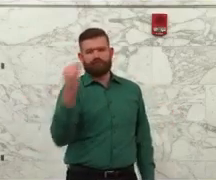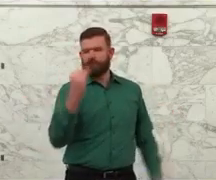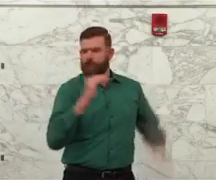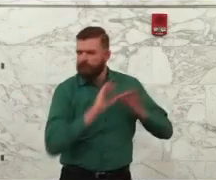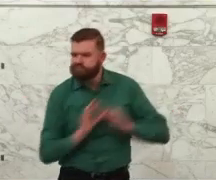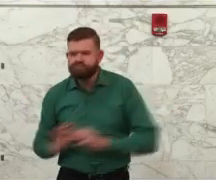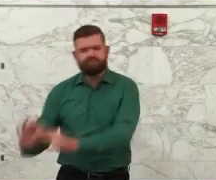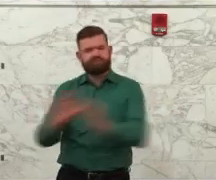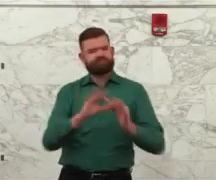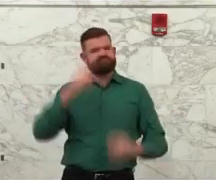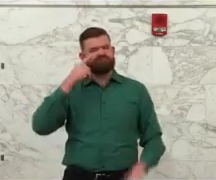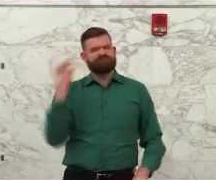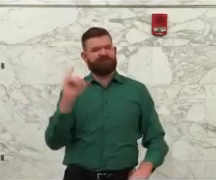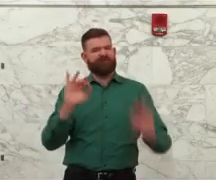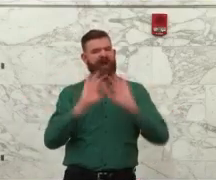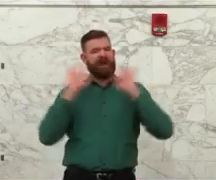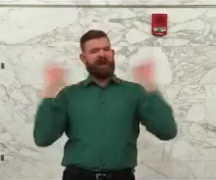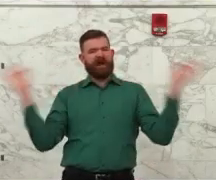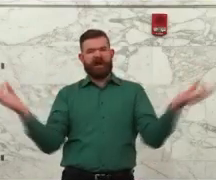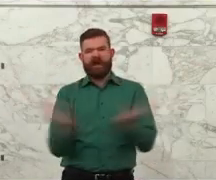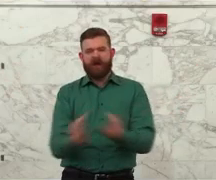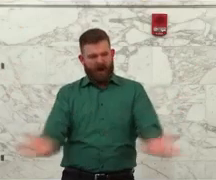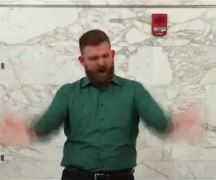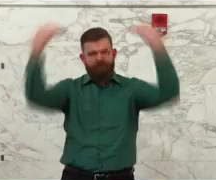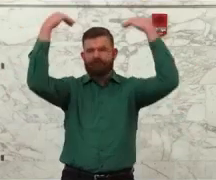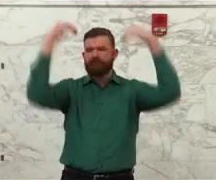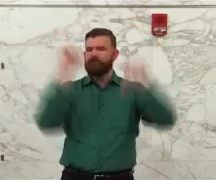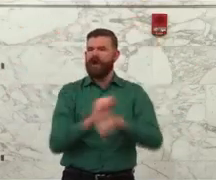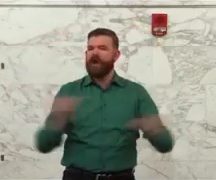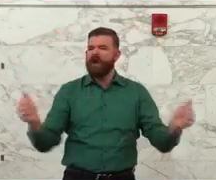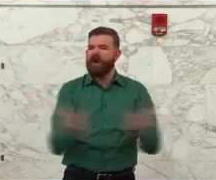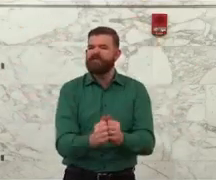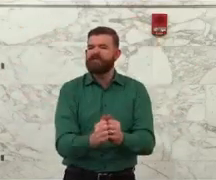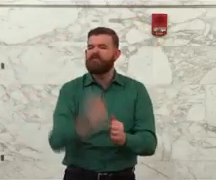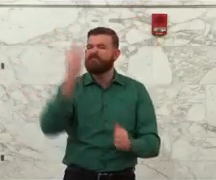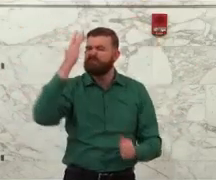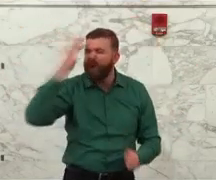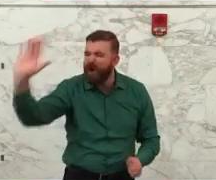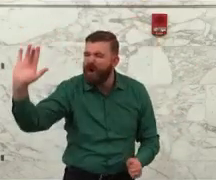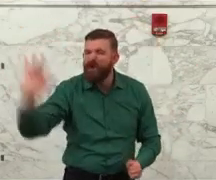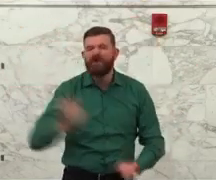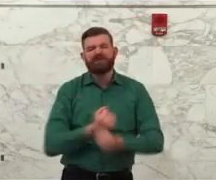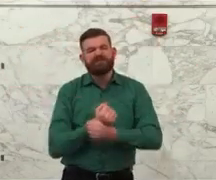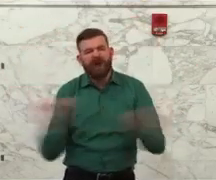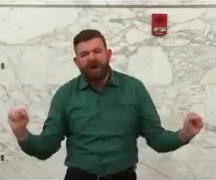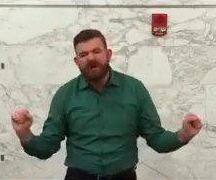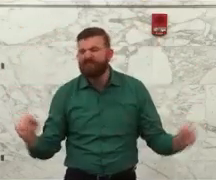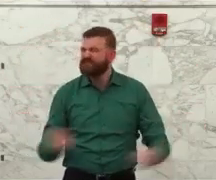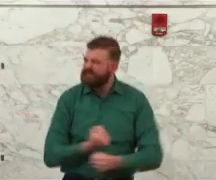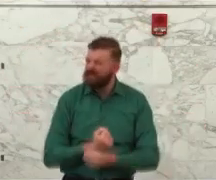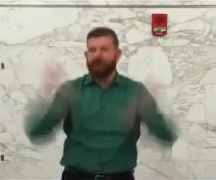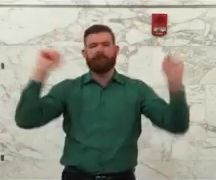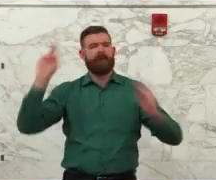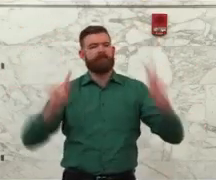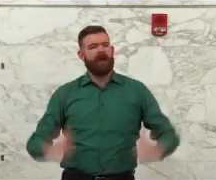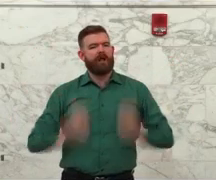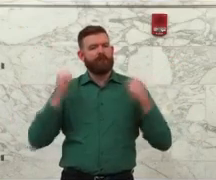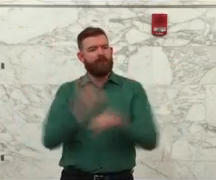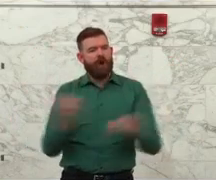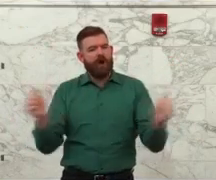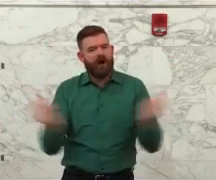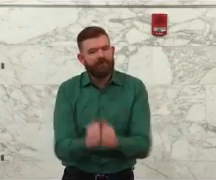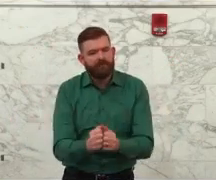Let's do this, New Jersey. Let's be smart. Let's save lives, and together, assuming each one of us does our part,